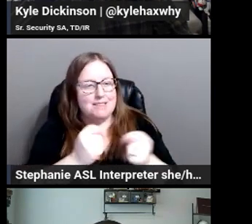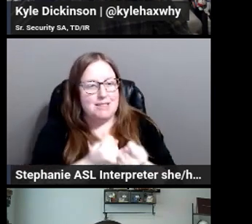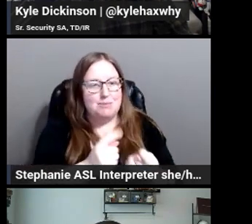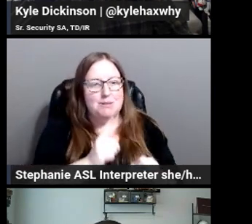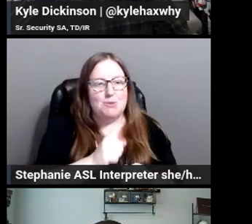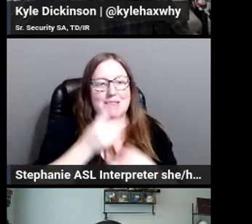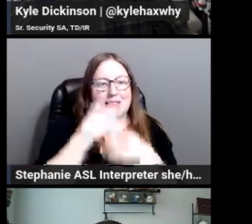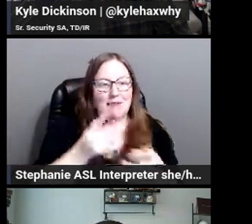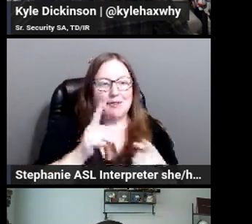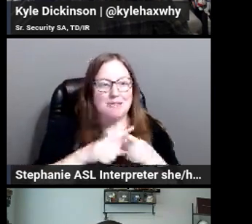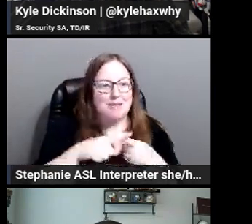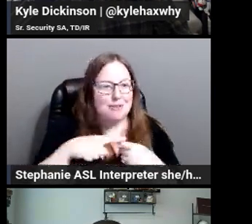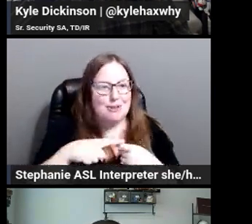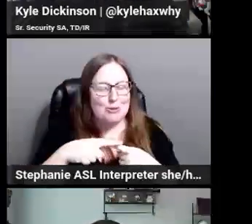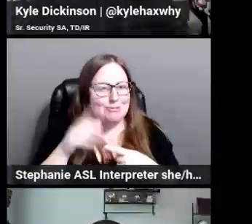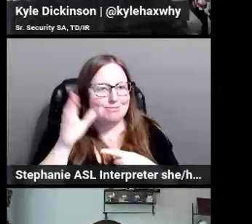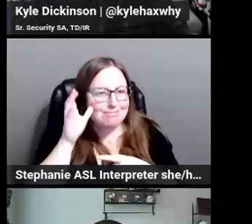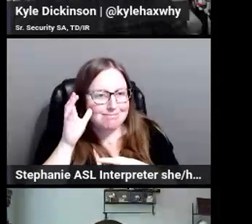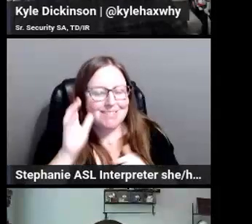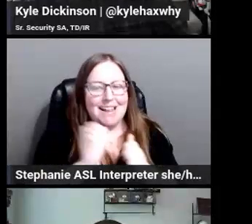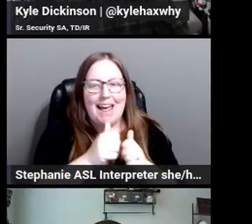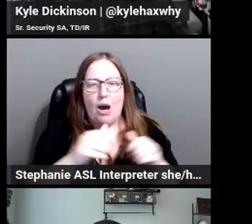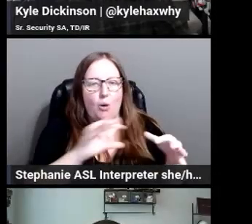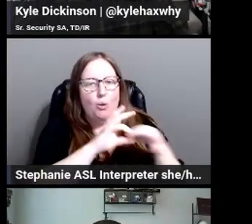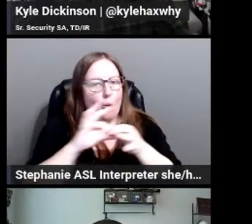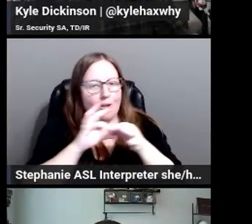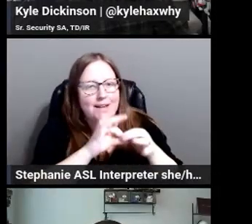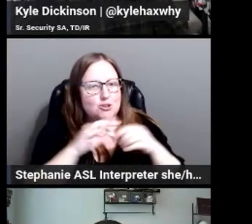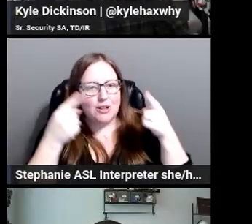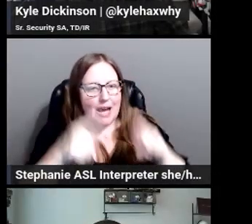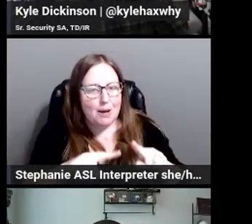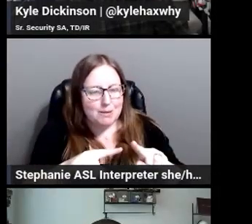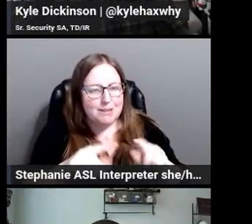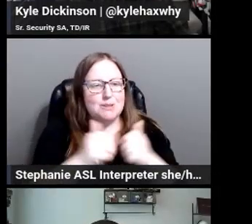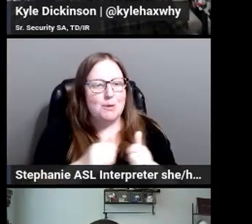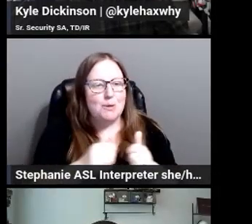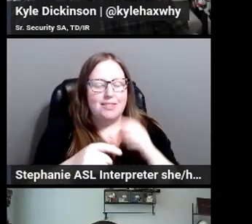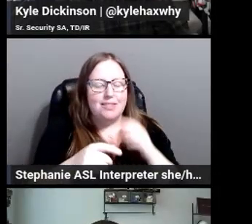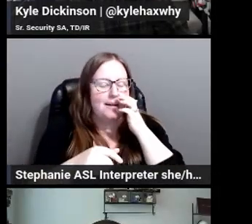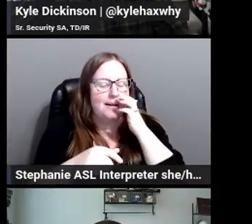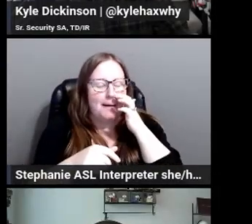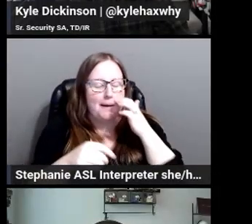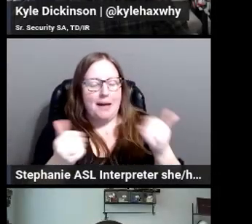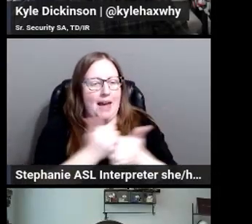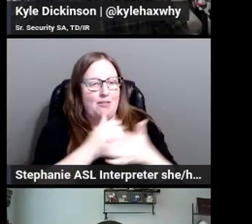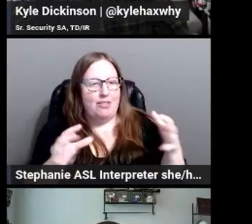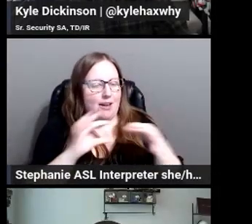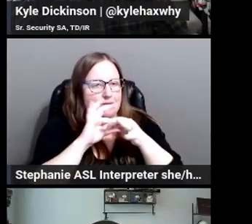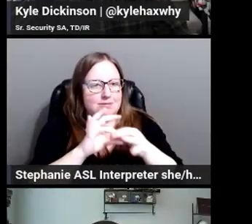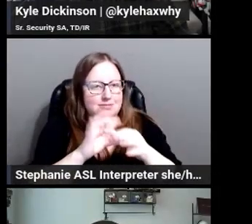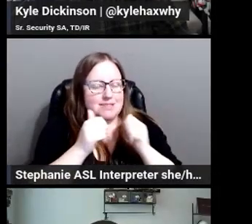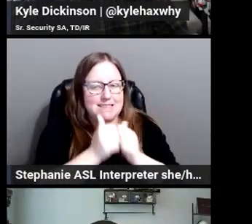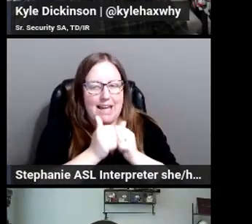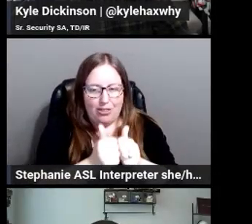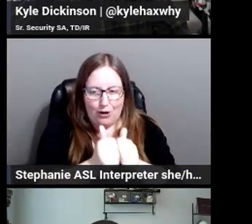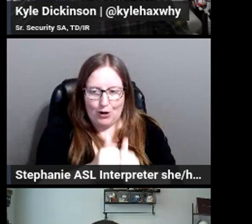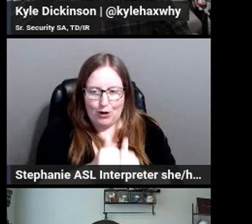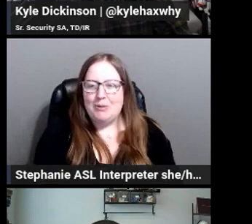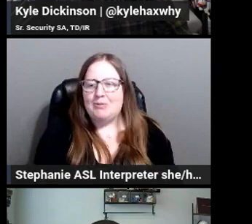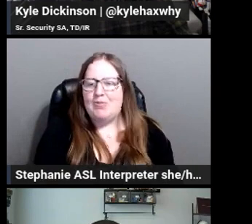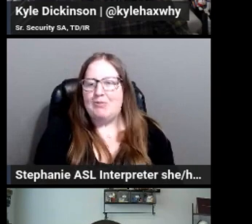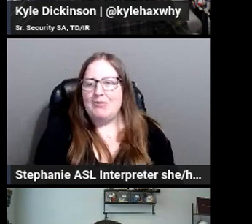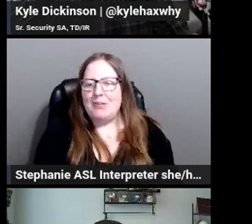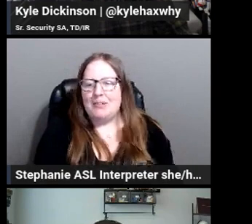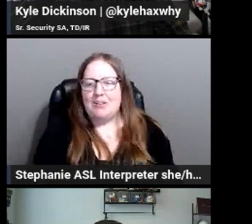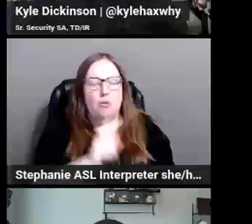to listen to when it comes to how this correlation works, so the statistical models to understand how everything groups together. So a really